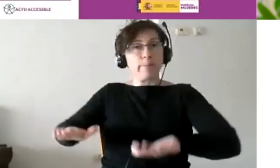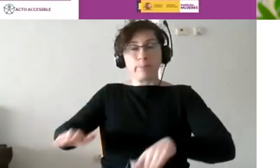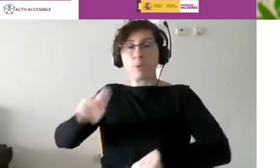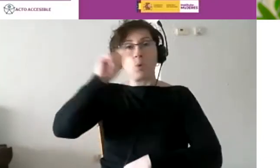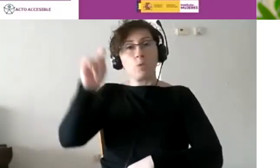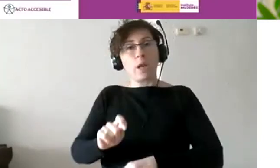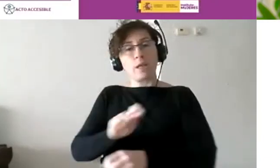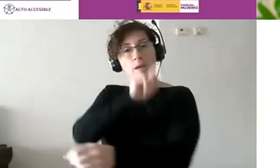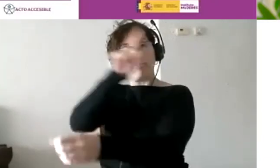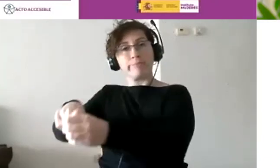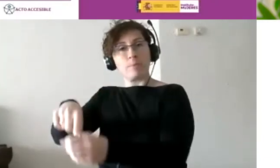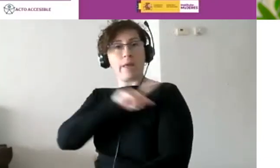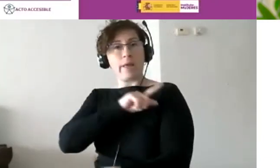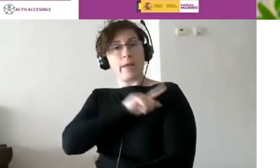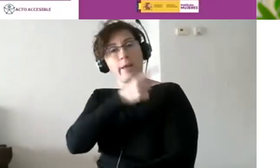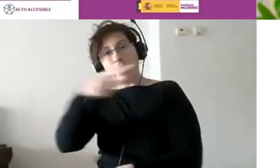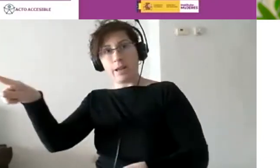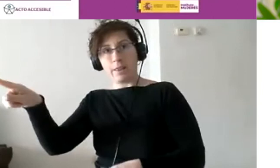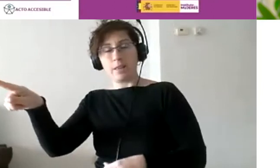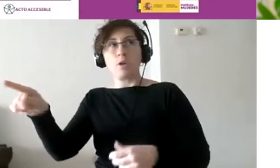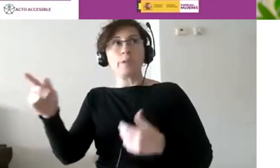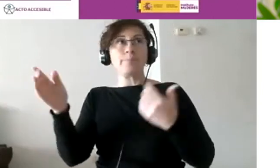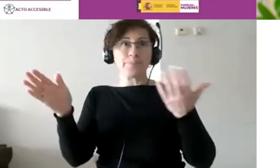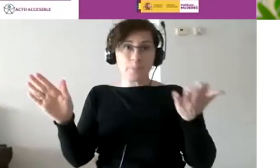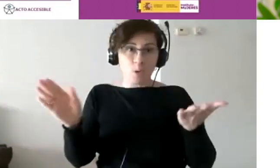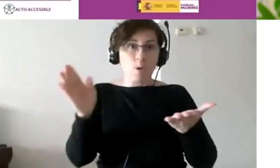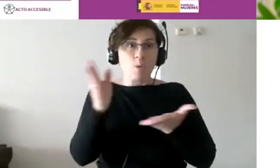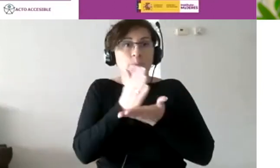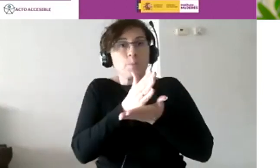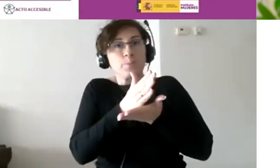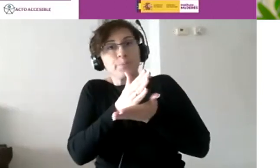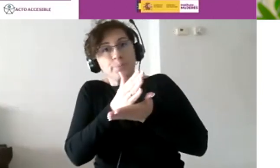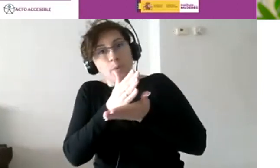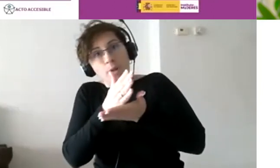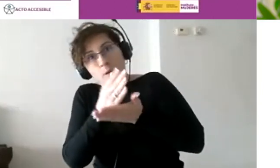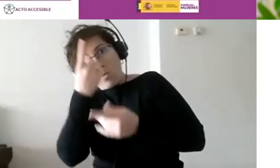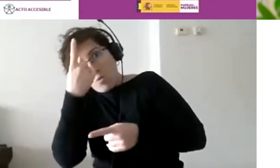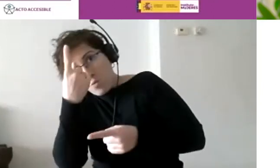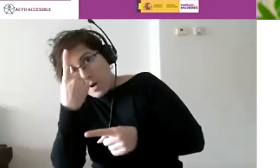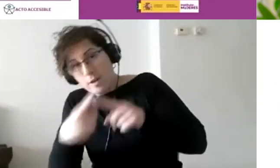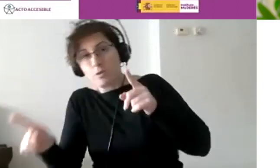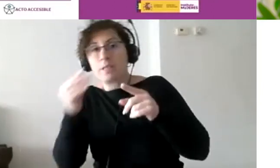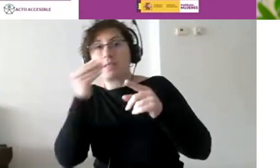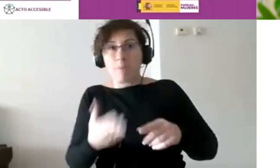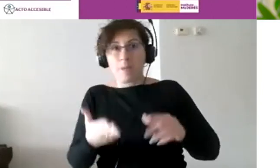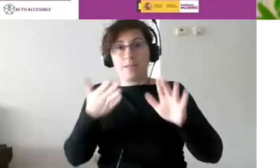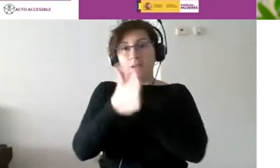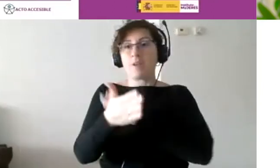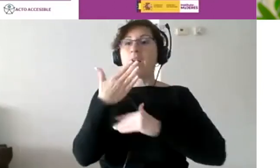side, everybody who is older than 18 years should go to the army. From other